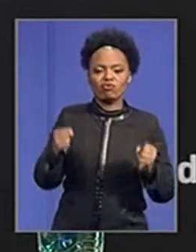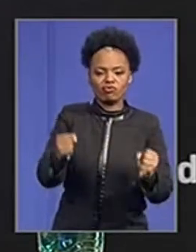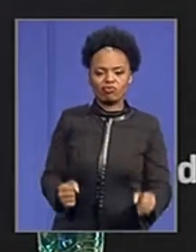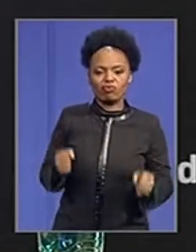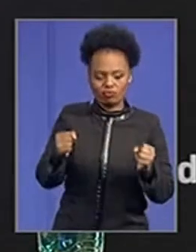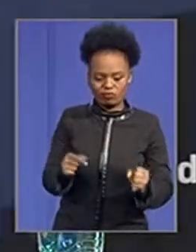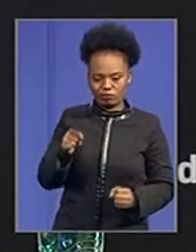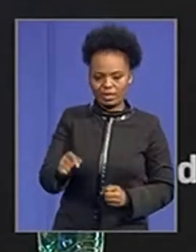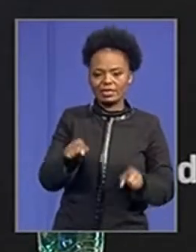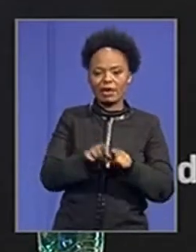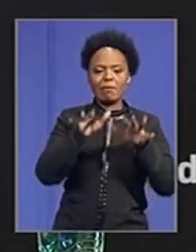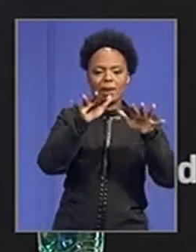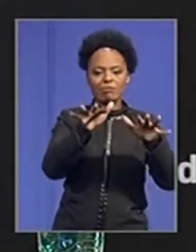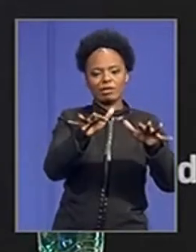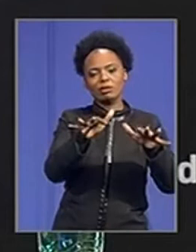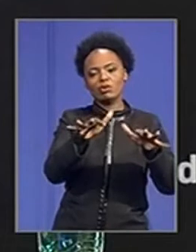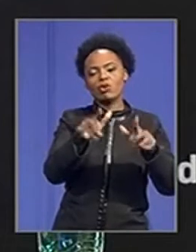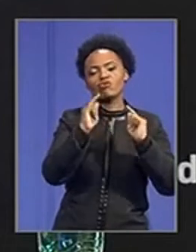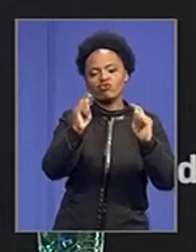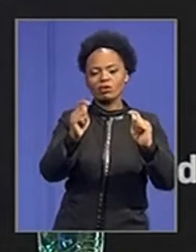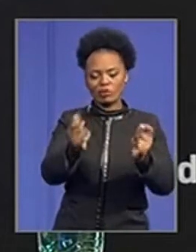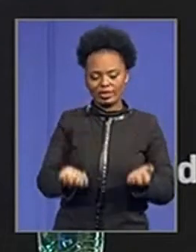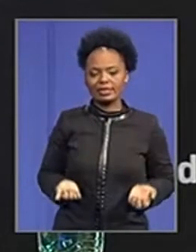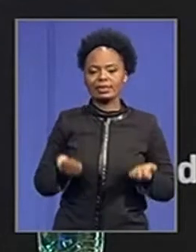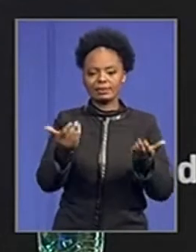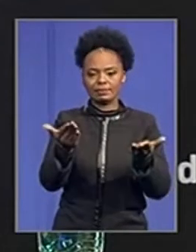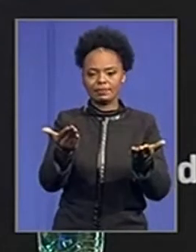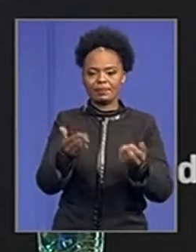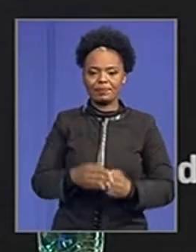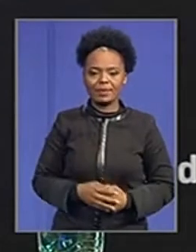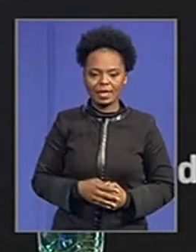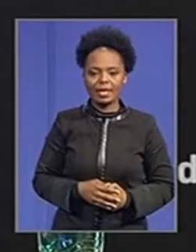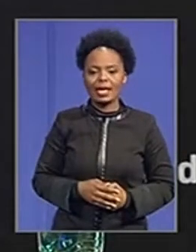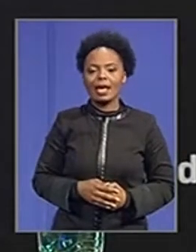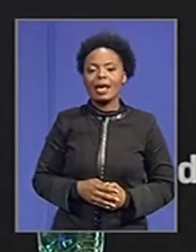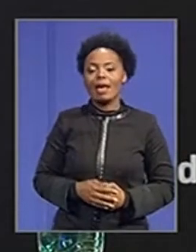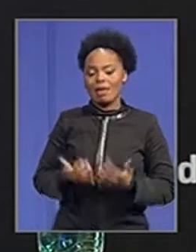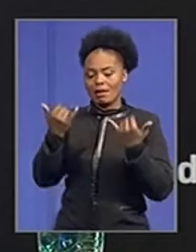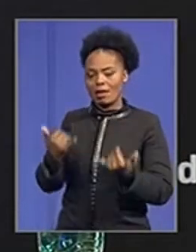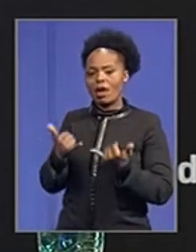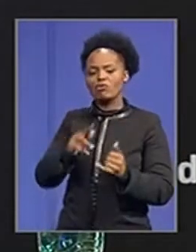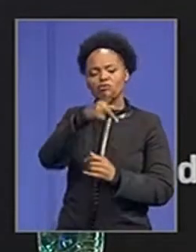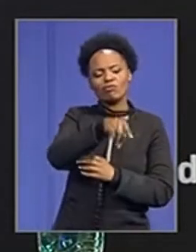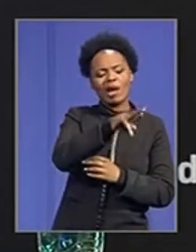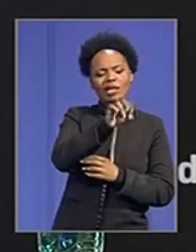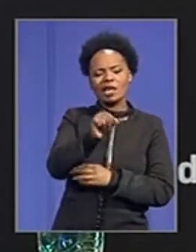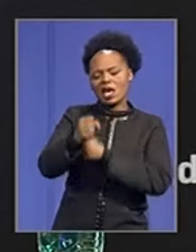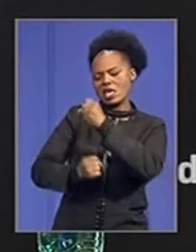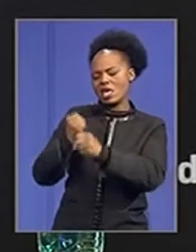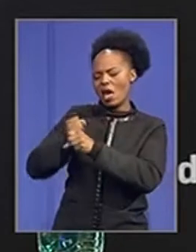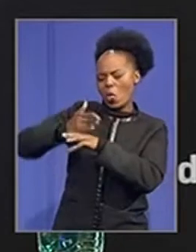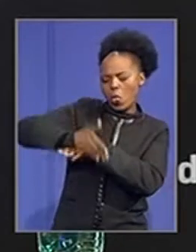our public transport system. While Prasa has struggled for many years to roll out its modernization program